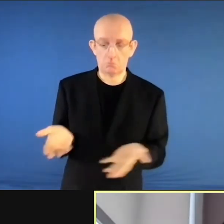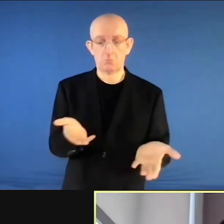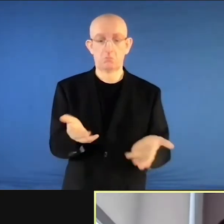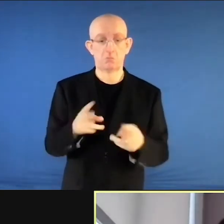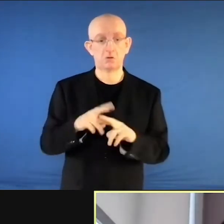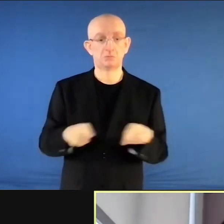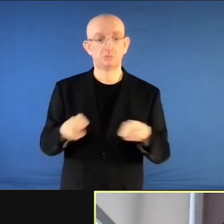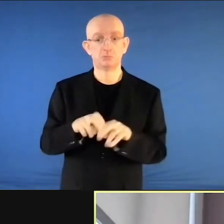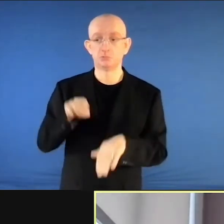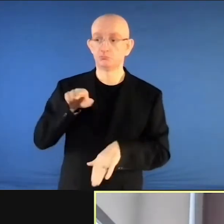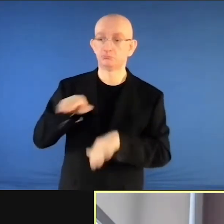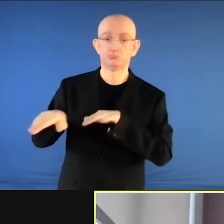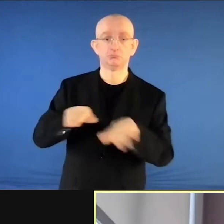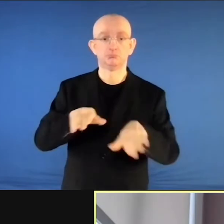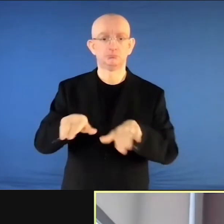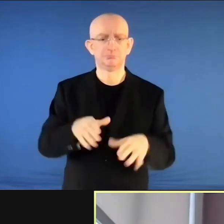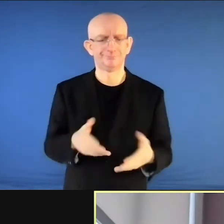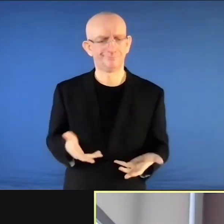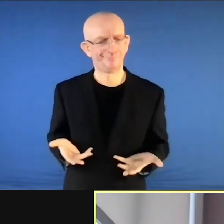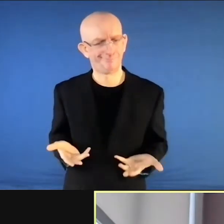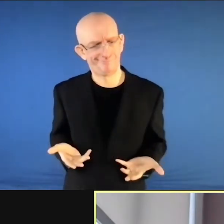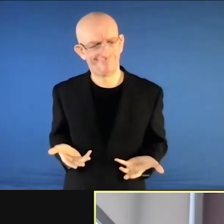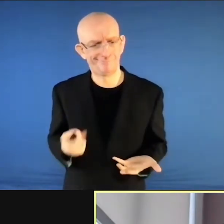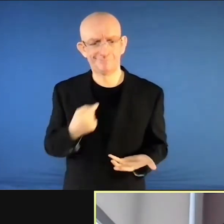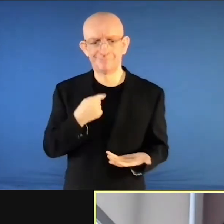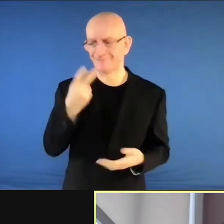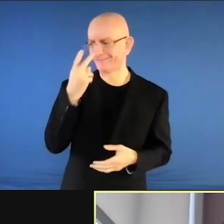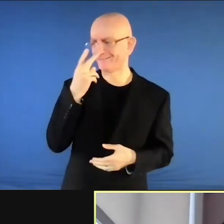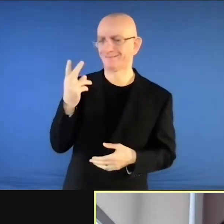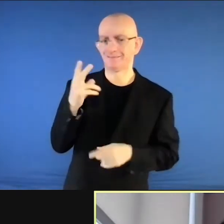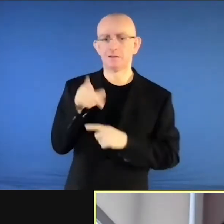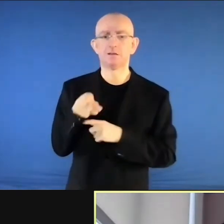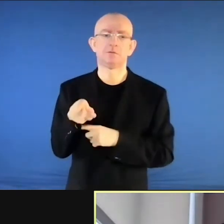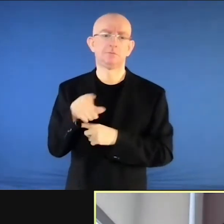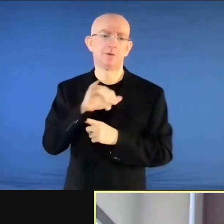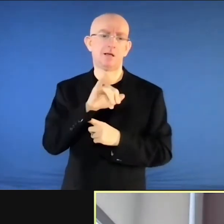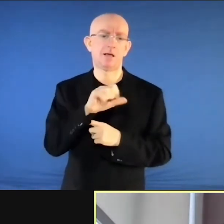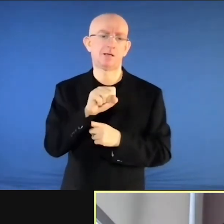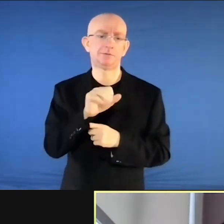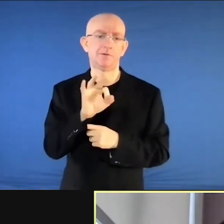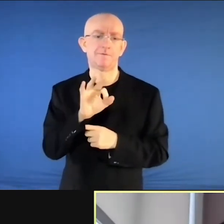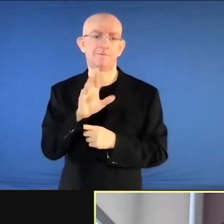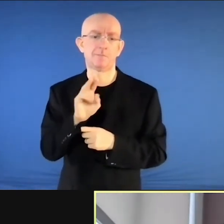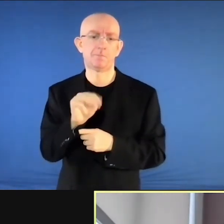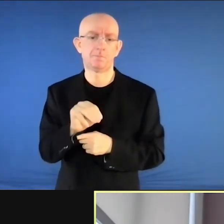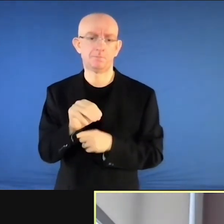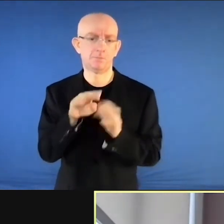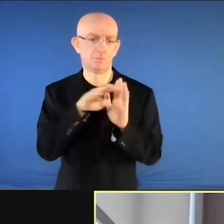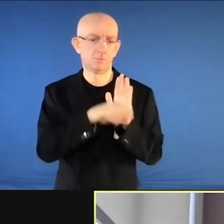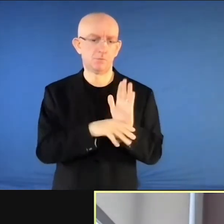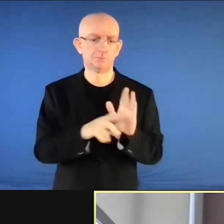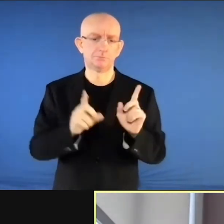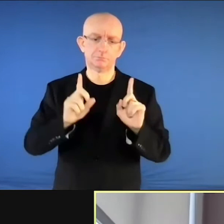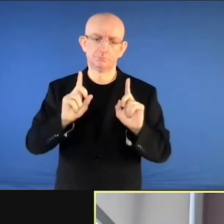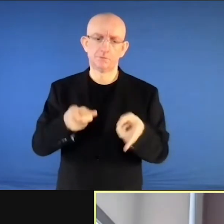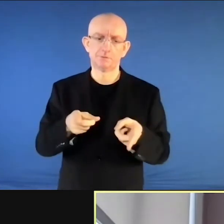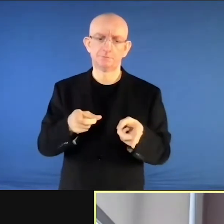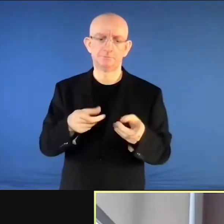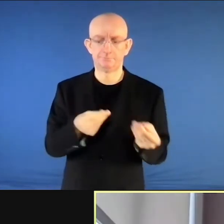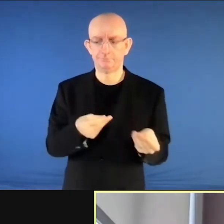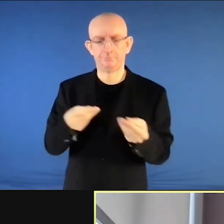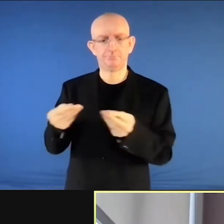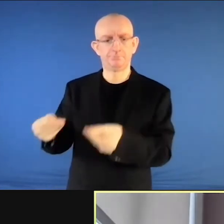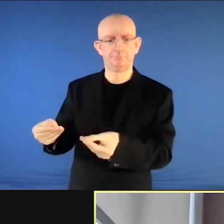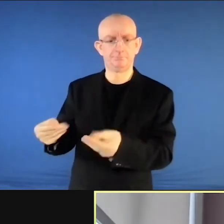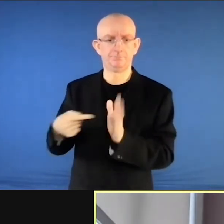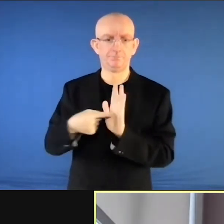an important gap. Secondly, existing codes of ethics do not necessarily acknowledge or take